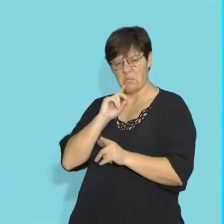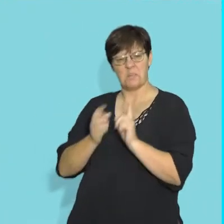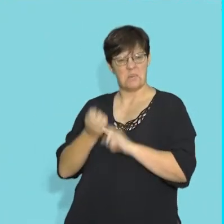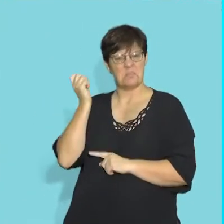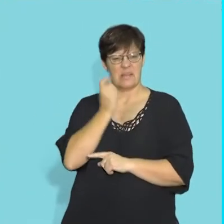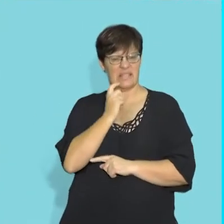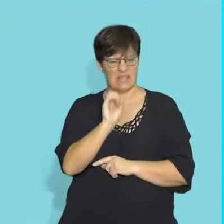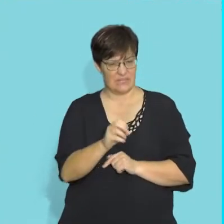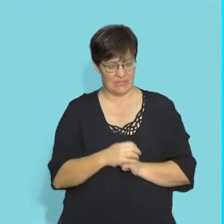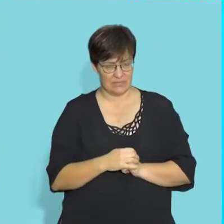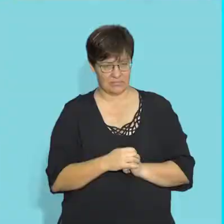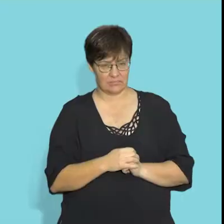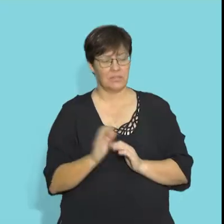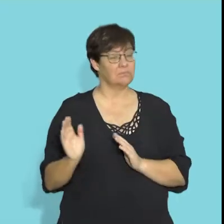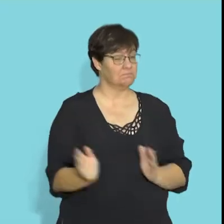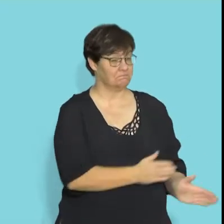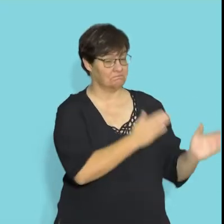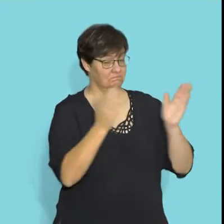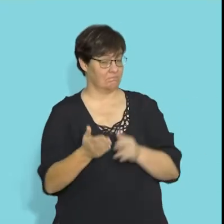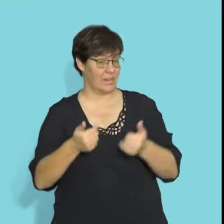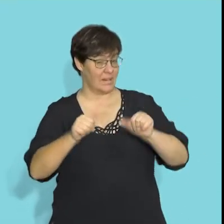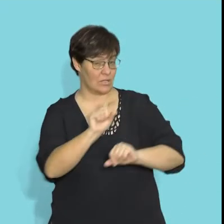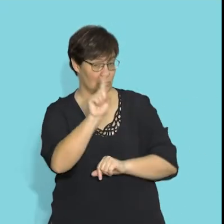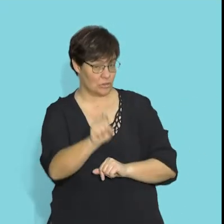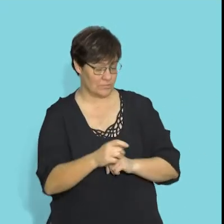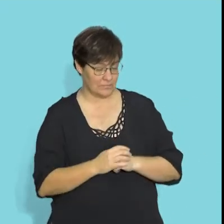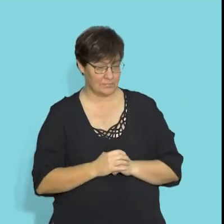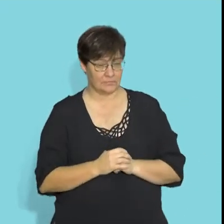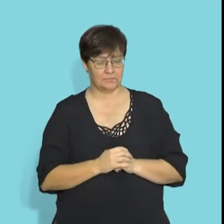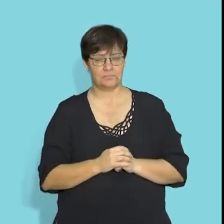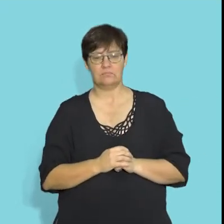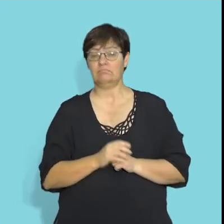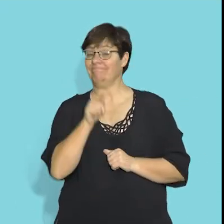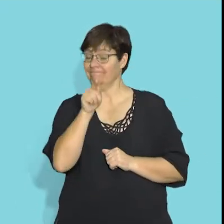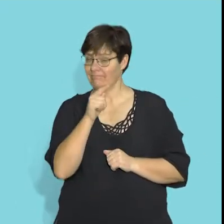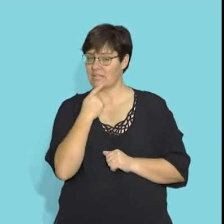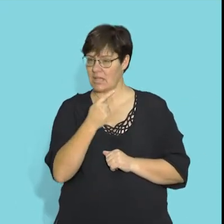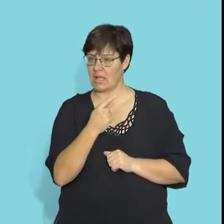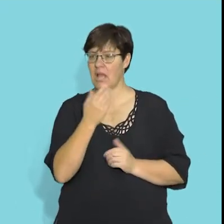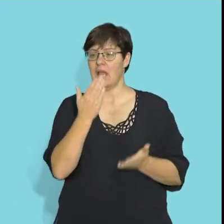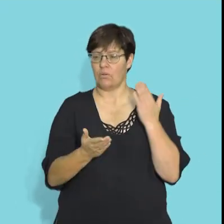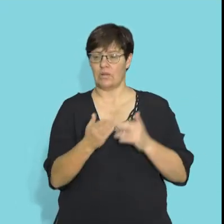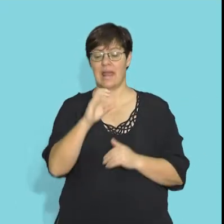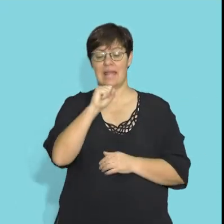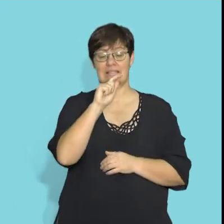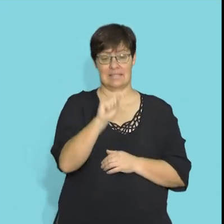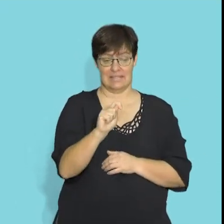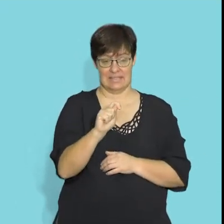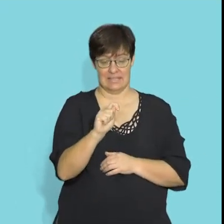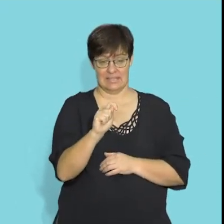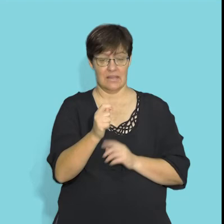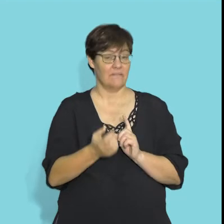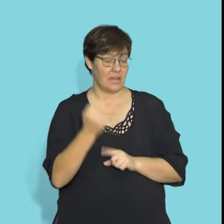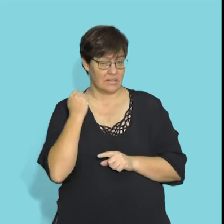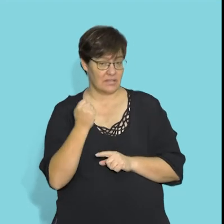right, let's look at the next question though. The next question, they say, find the equation of line ST, all right, which